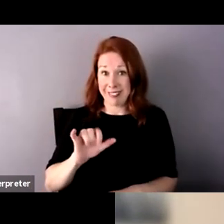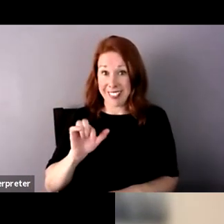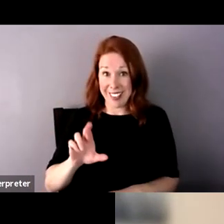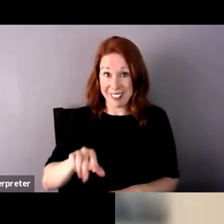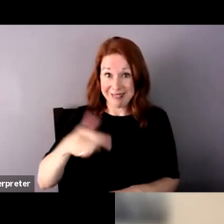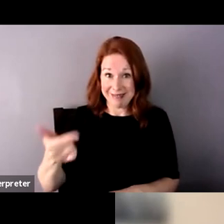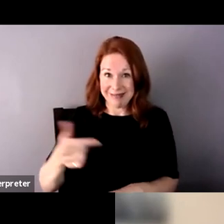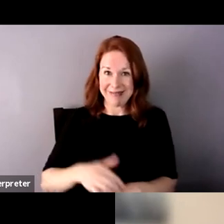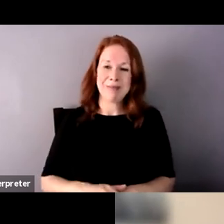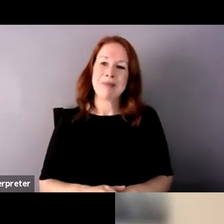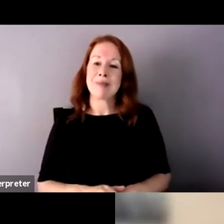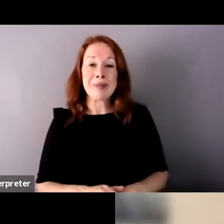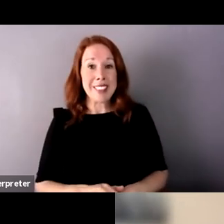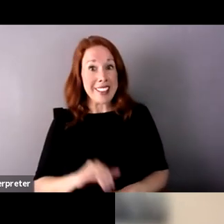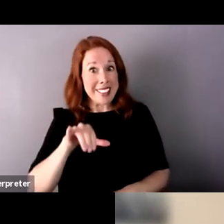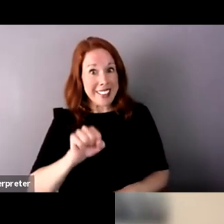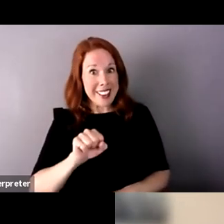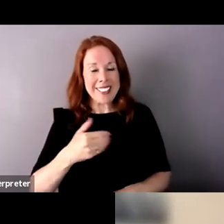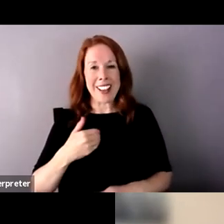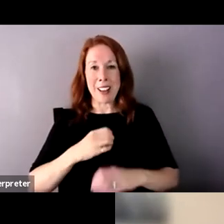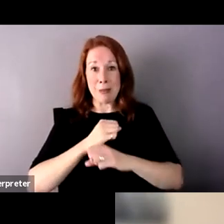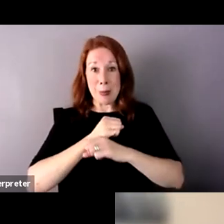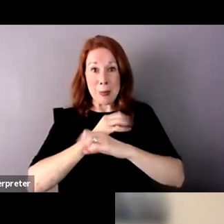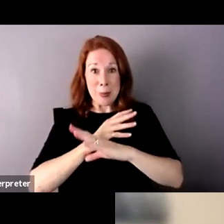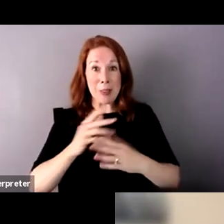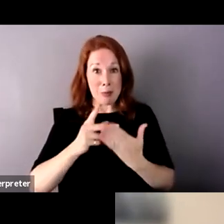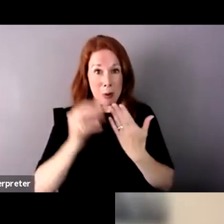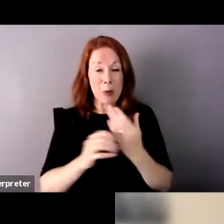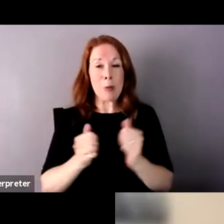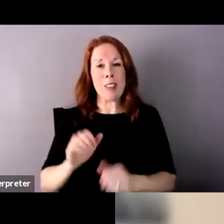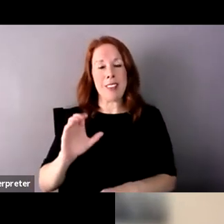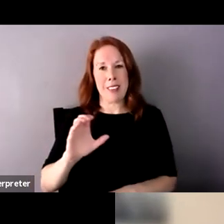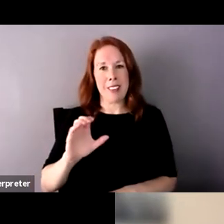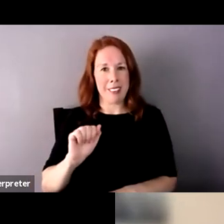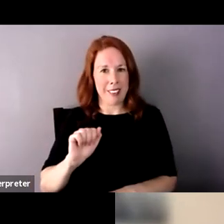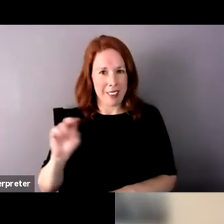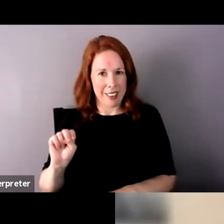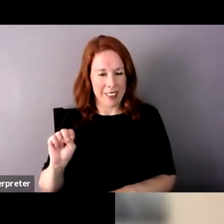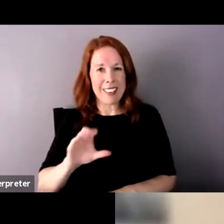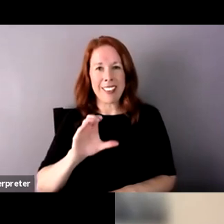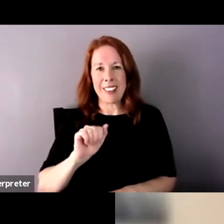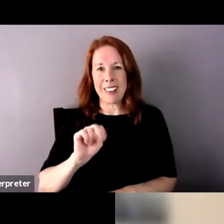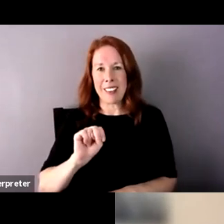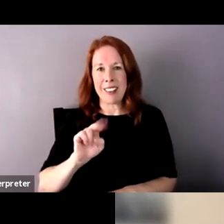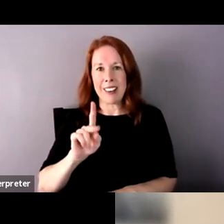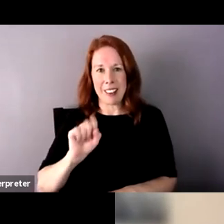Yeah, we actually run virtual programs with Canucks Autism Network for our youth, our